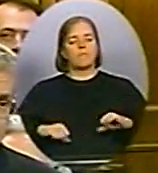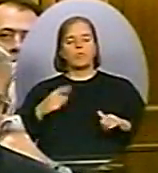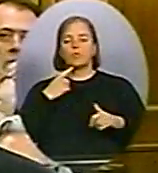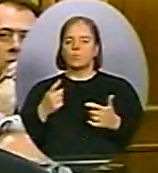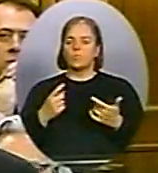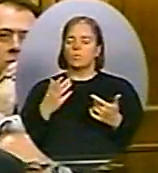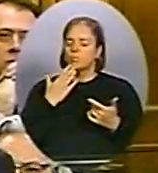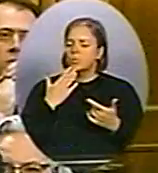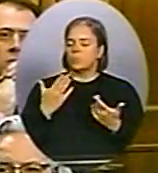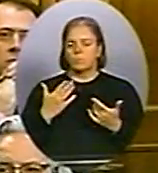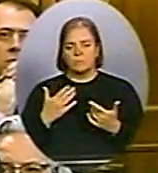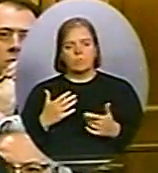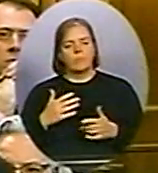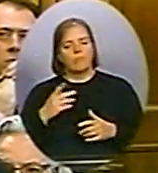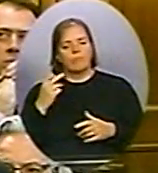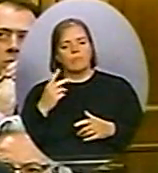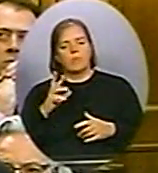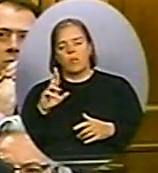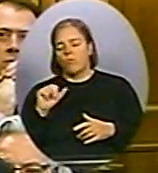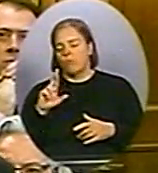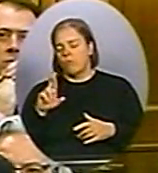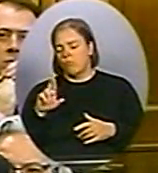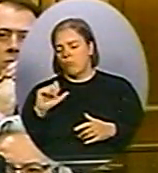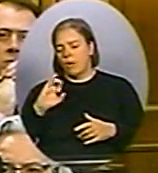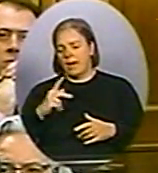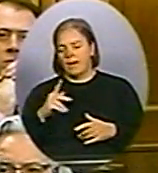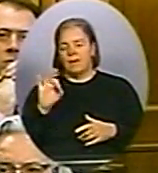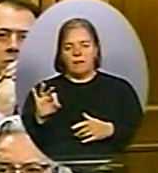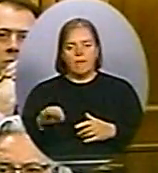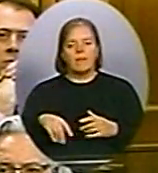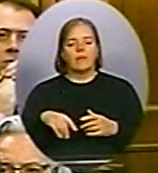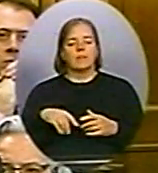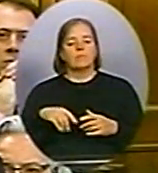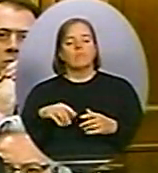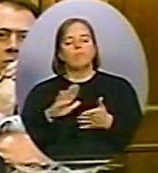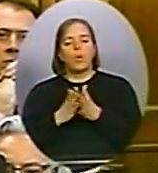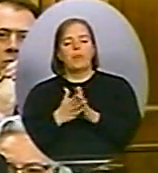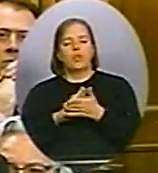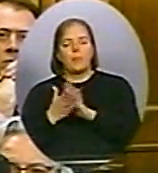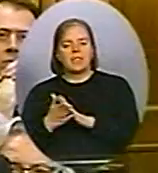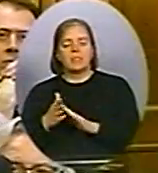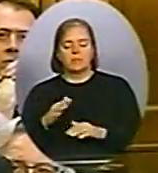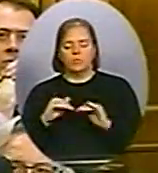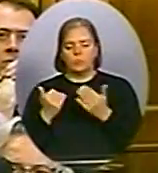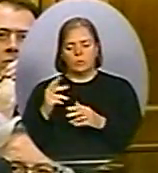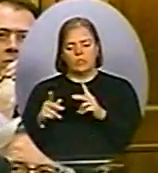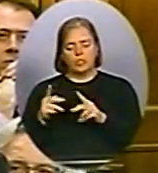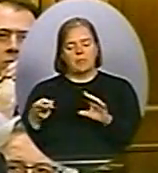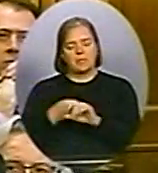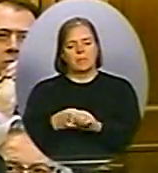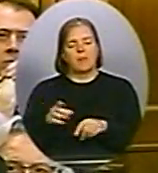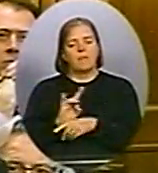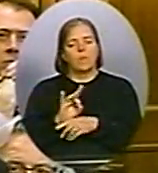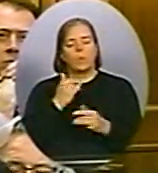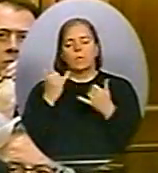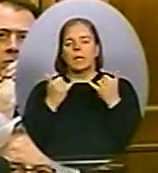party operatives. It's like the old robo-scandal crew is back on a reunion tour. Why doesn't this government set clear electoral laws that will